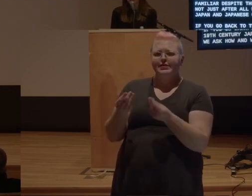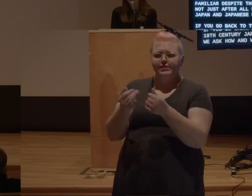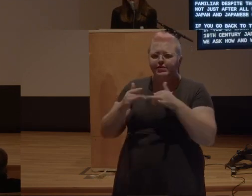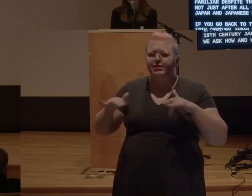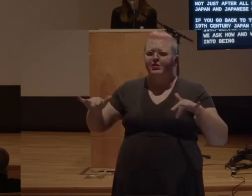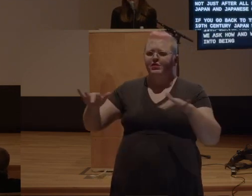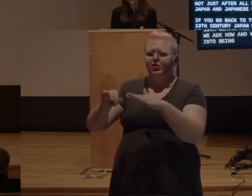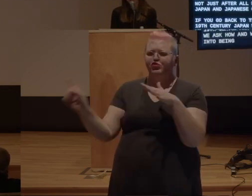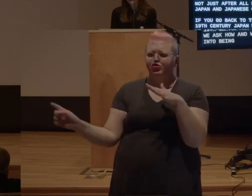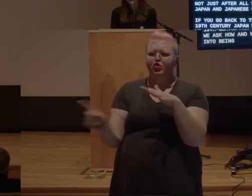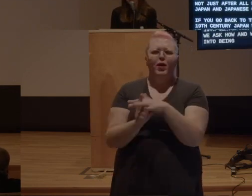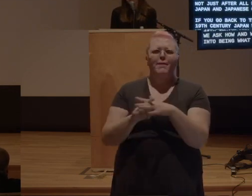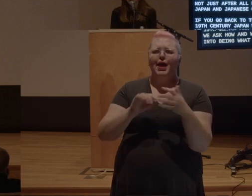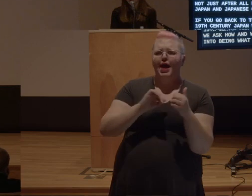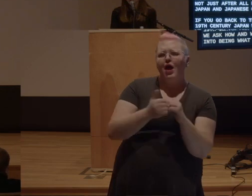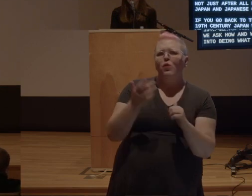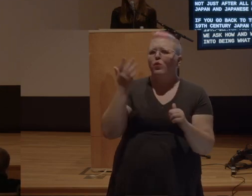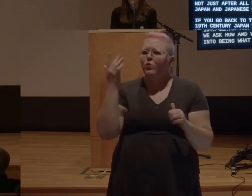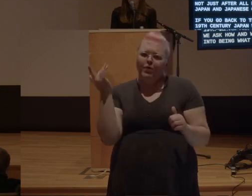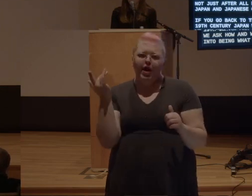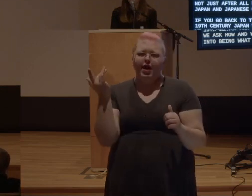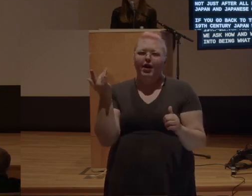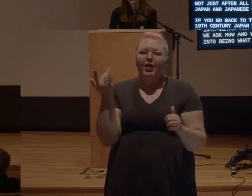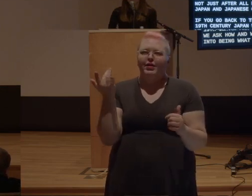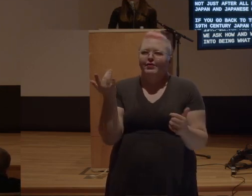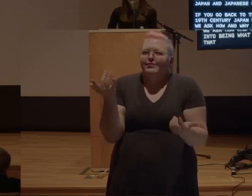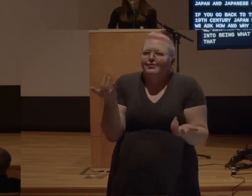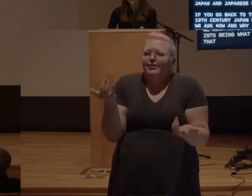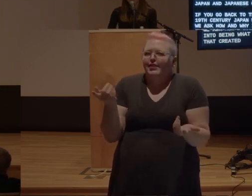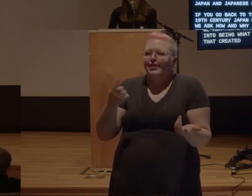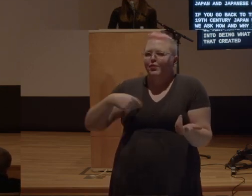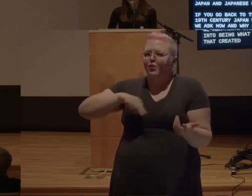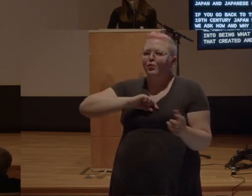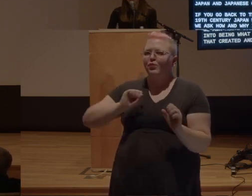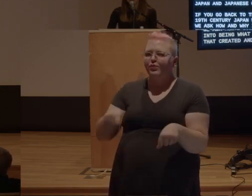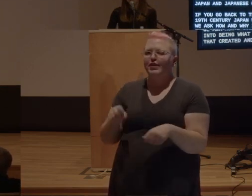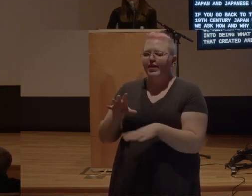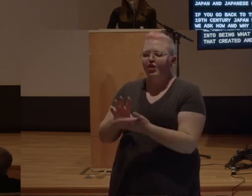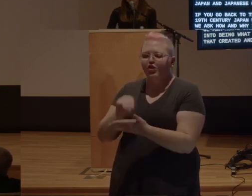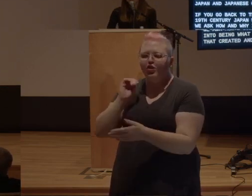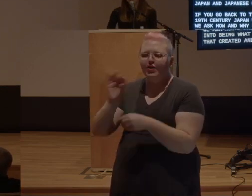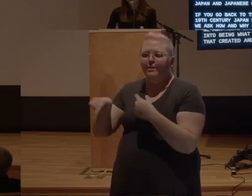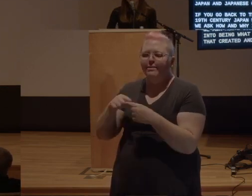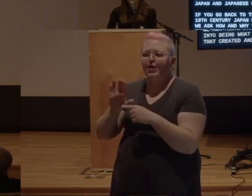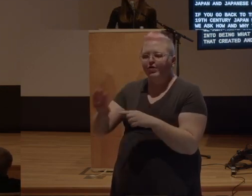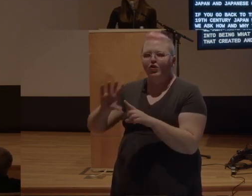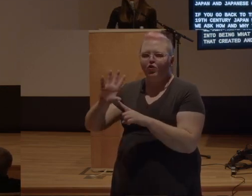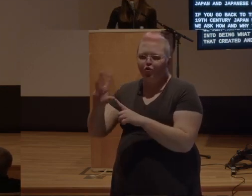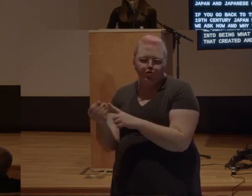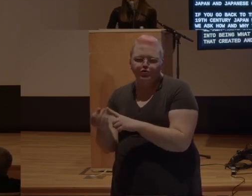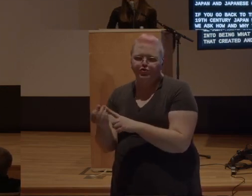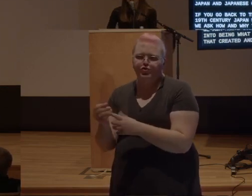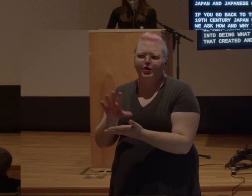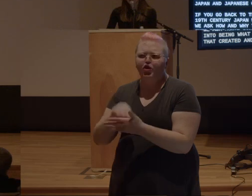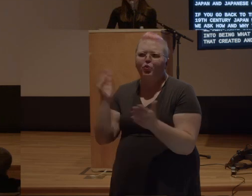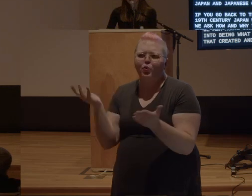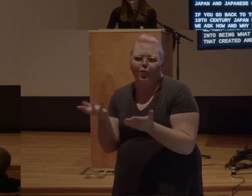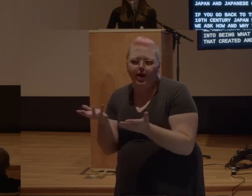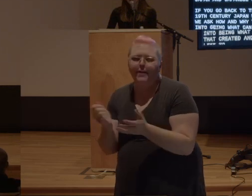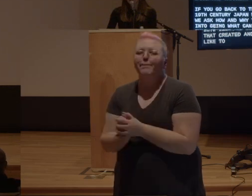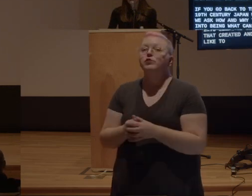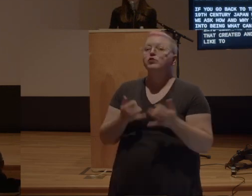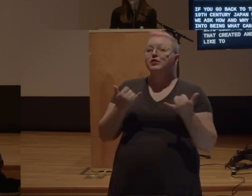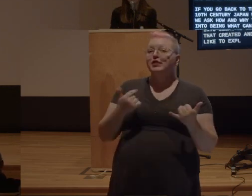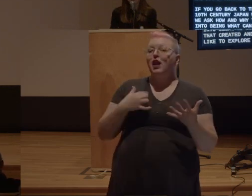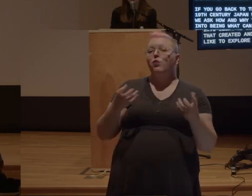being, what can we learn about the culture that created and consumed these images? Today, I'd like to